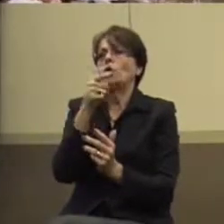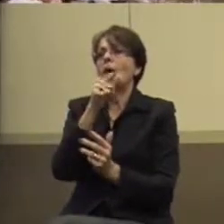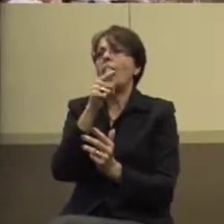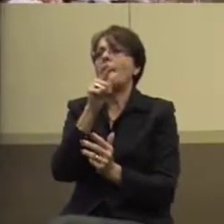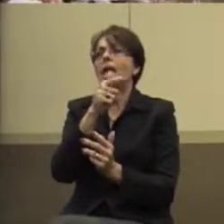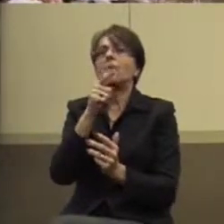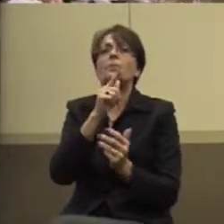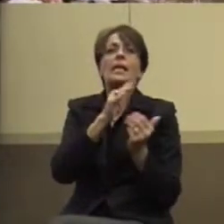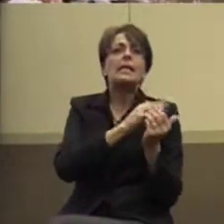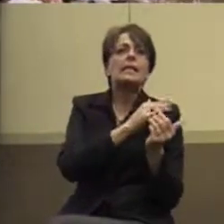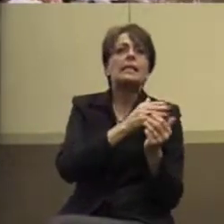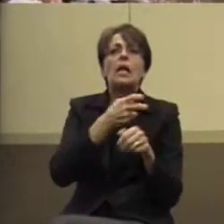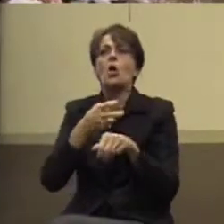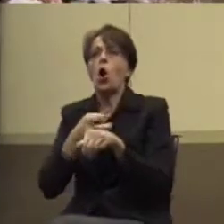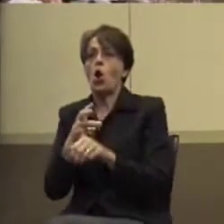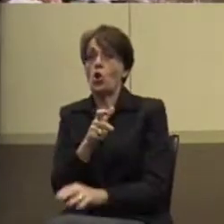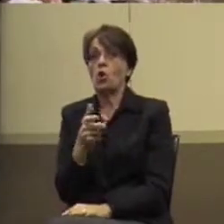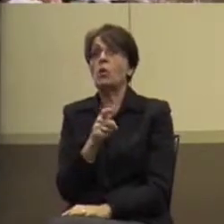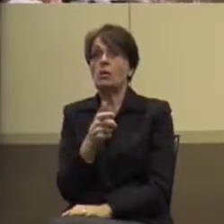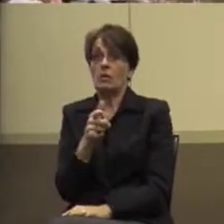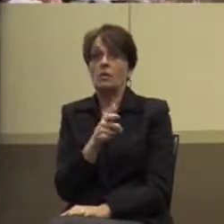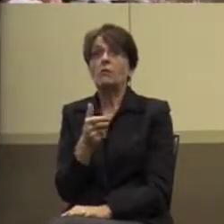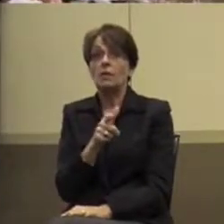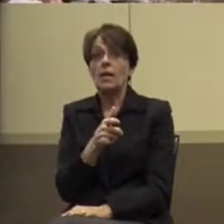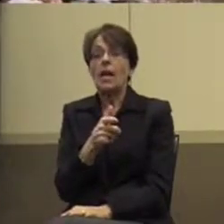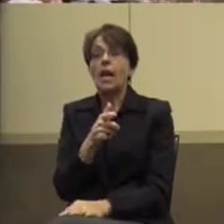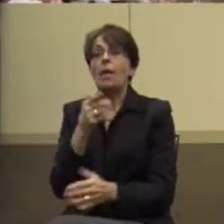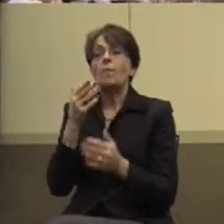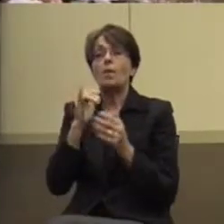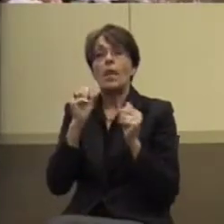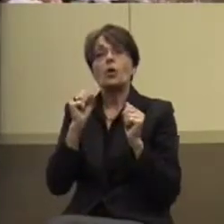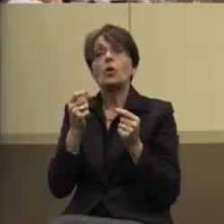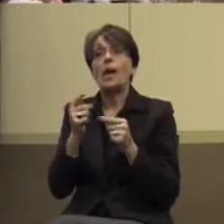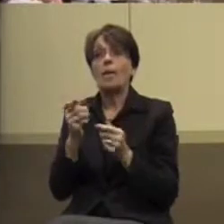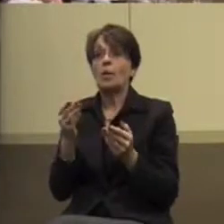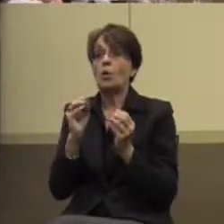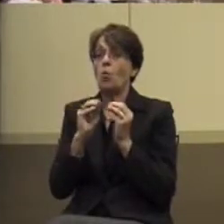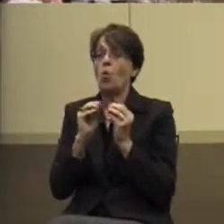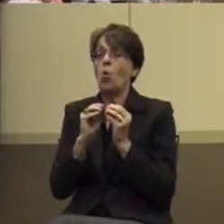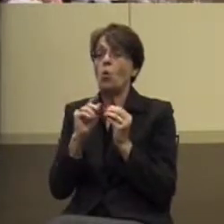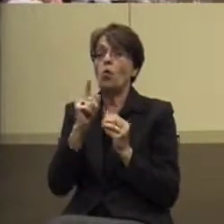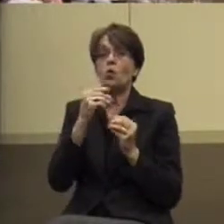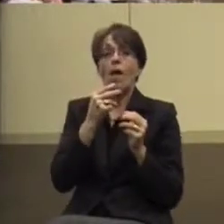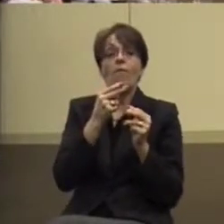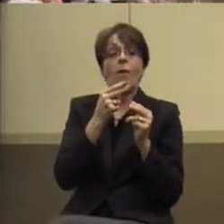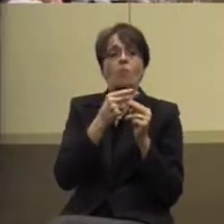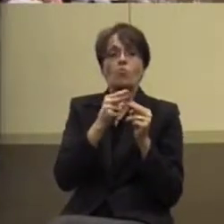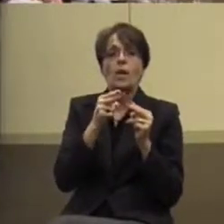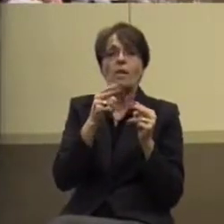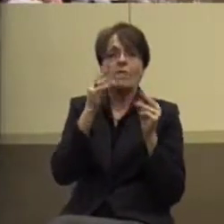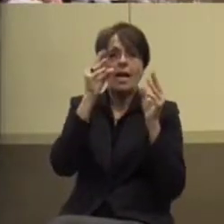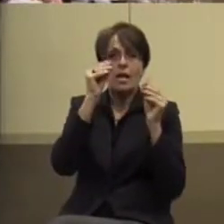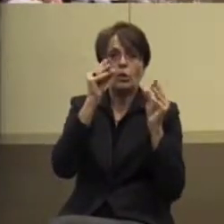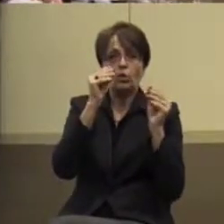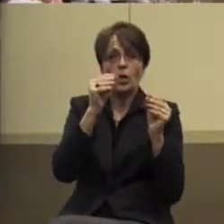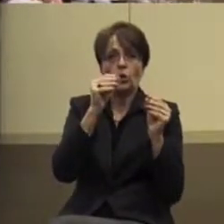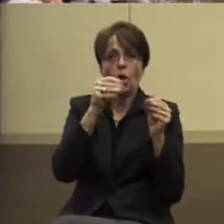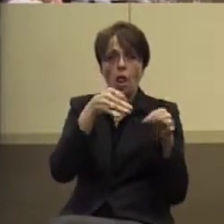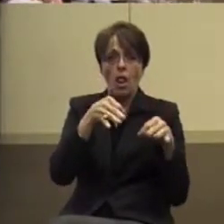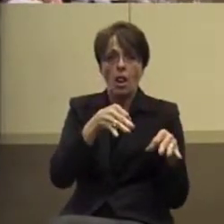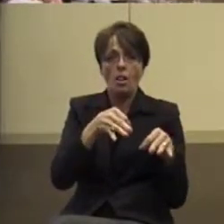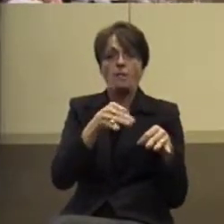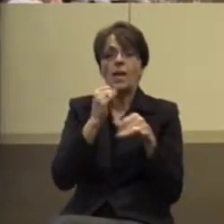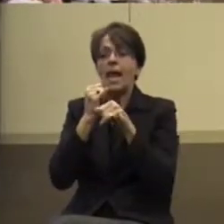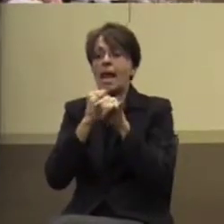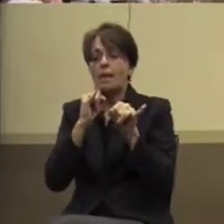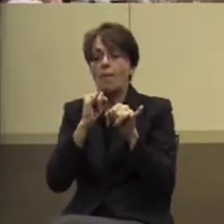alternate easy and hard tasks, right? Yeah, maybe that could happen here more, where you do briefer instructional, independent,